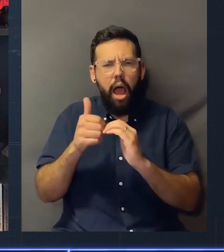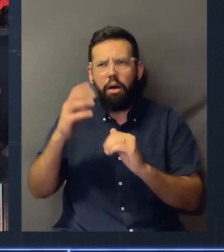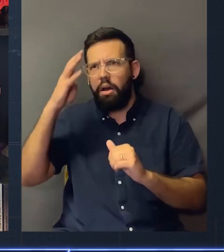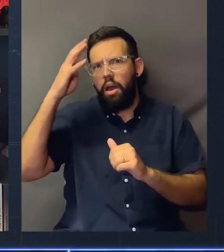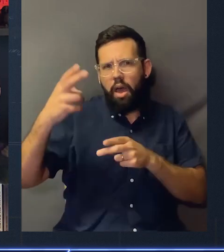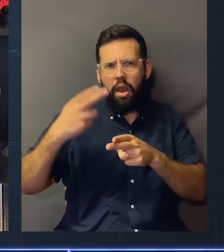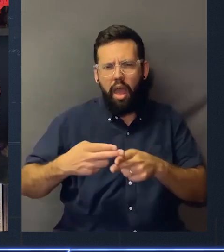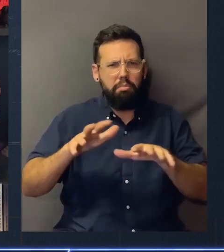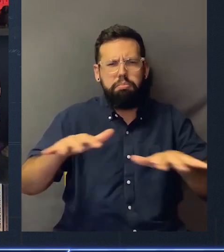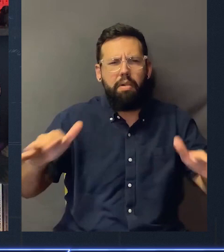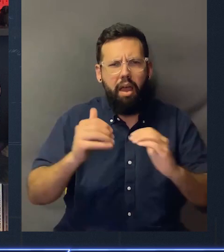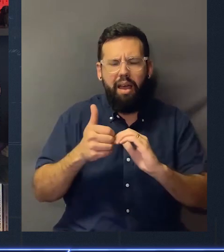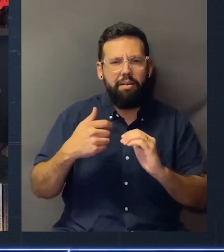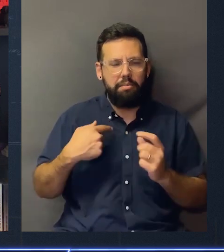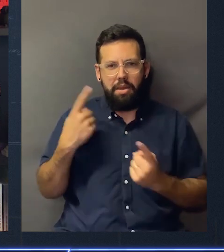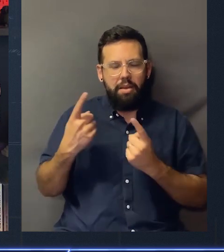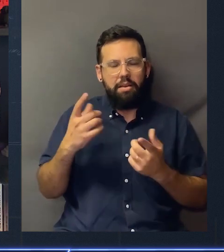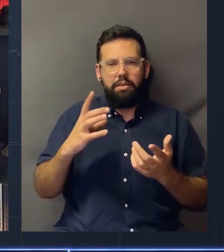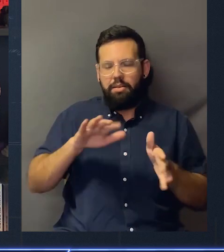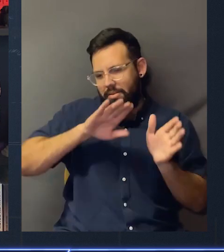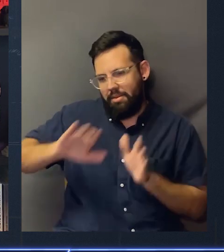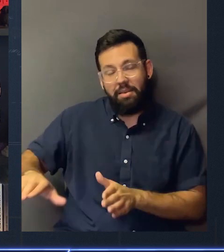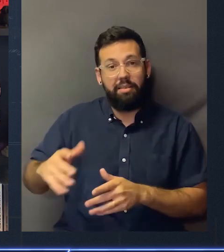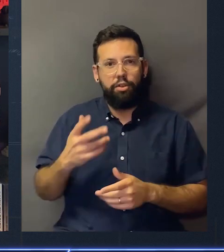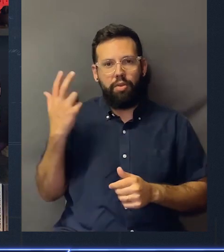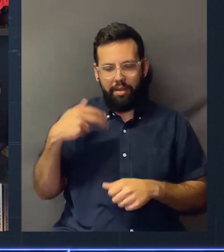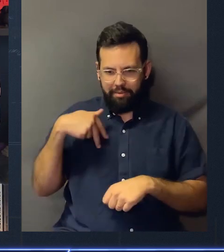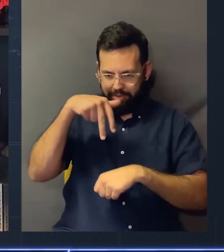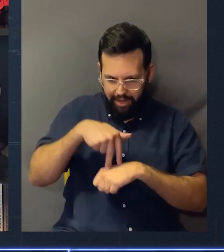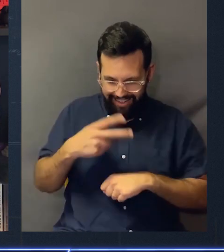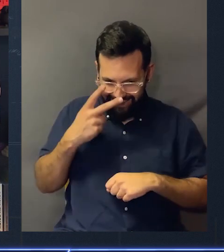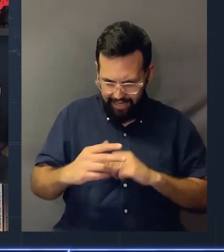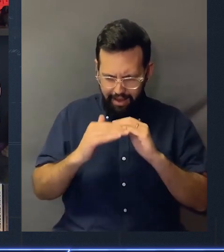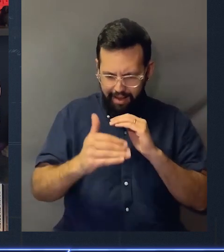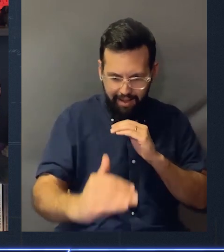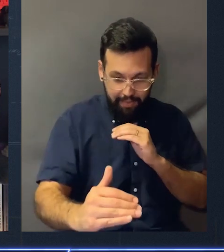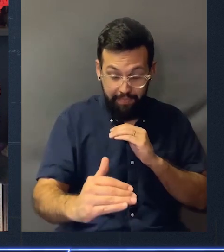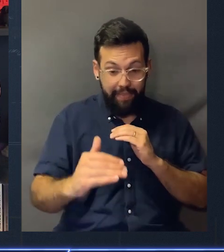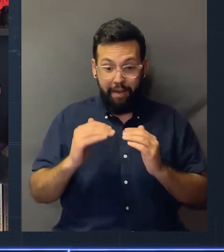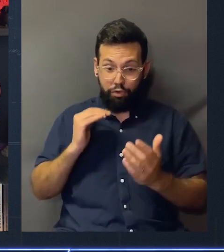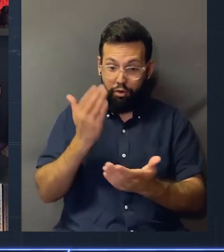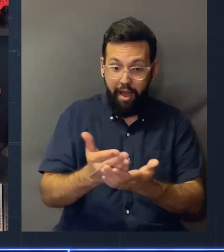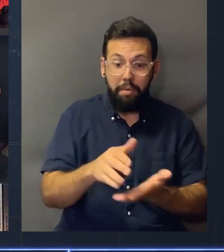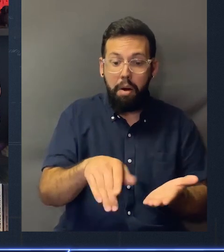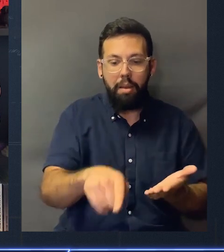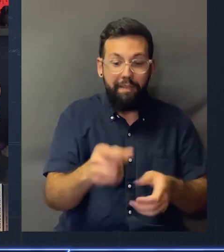is, I'm at the top. Freedom is at the bottom, and I've got to get through the Stairs of